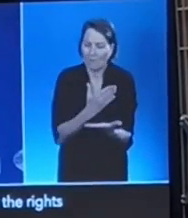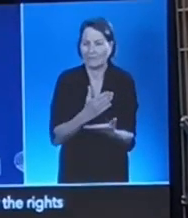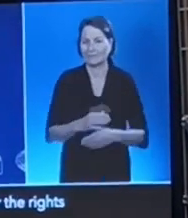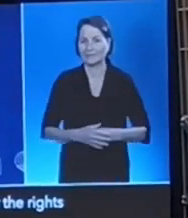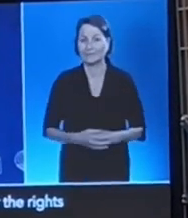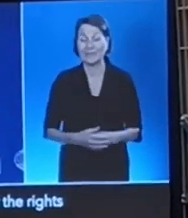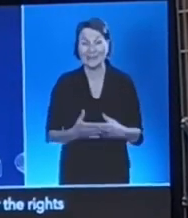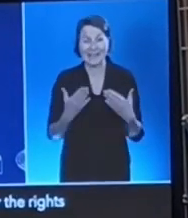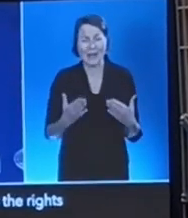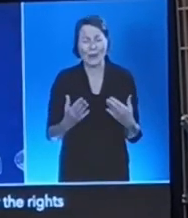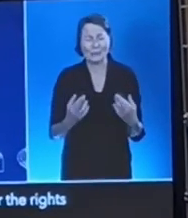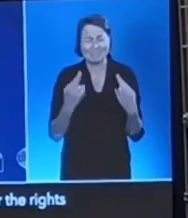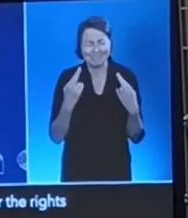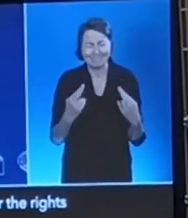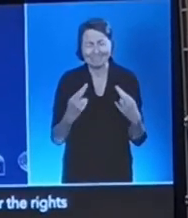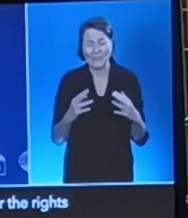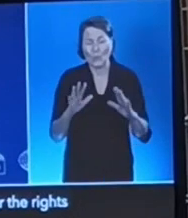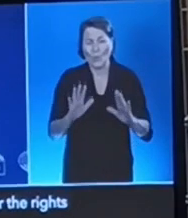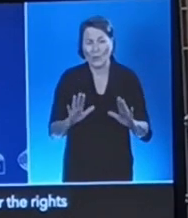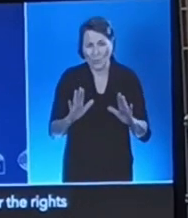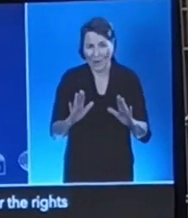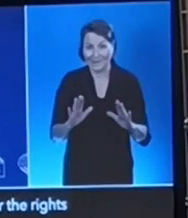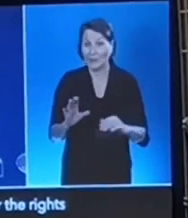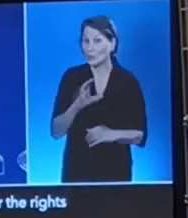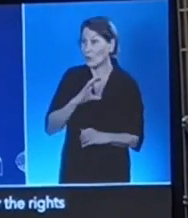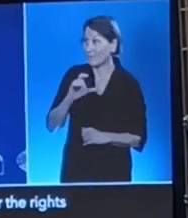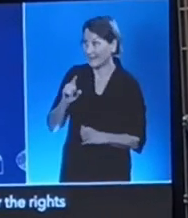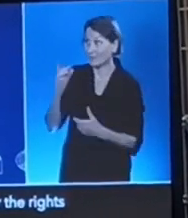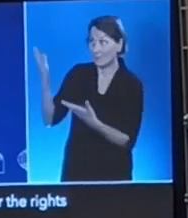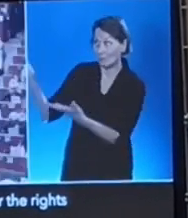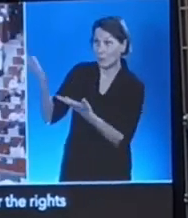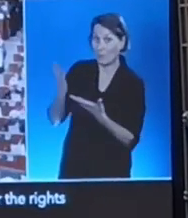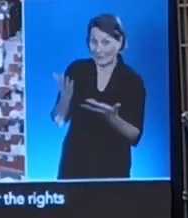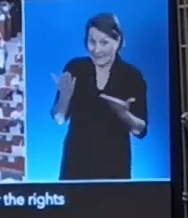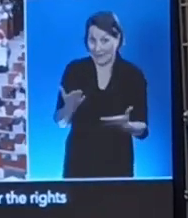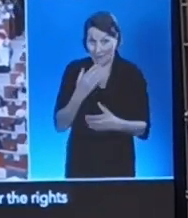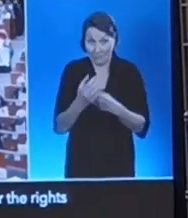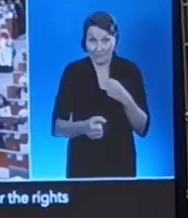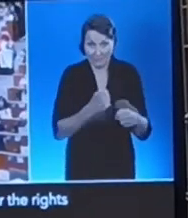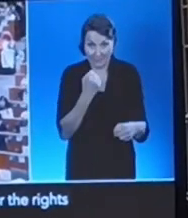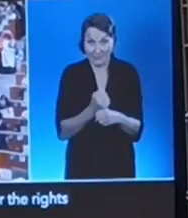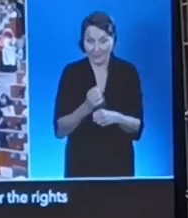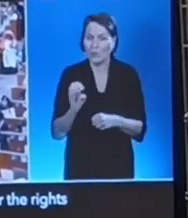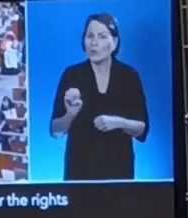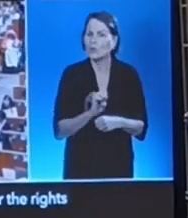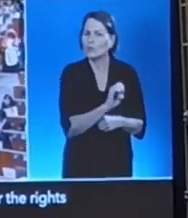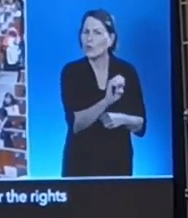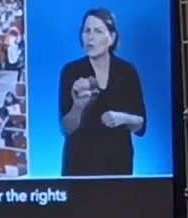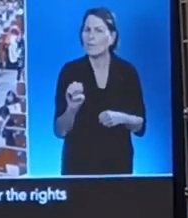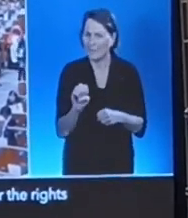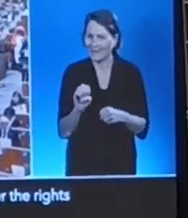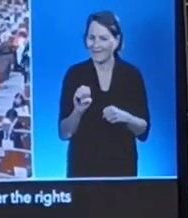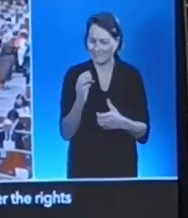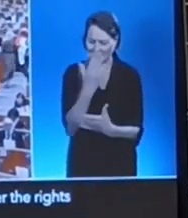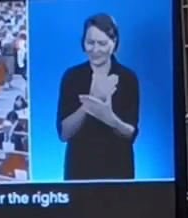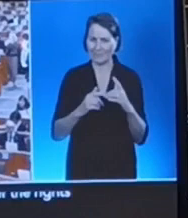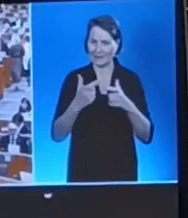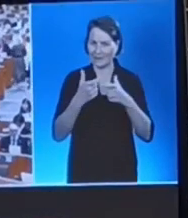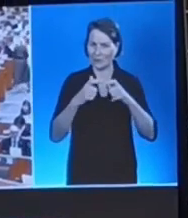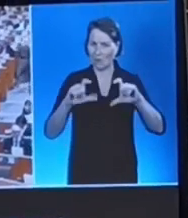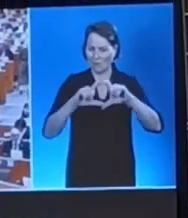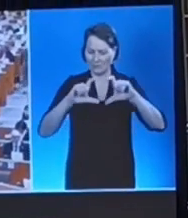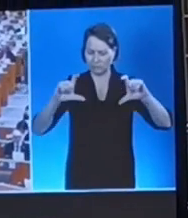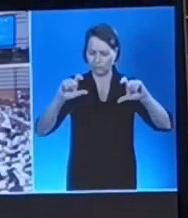the Commission's proposal on this year on an EU-wide European Disability Card. It is